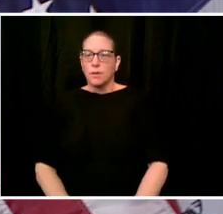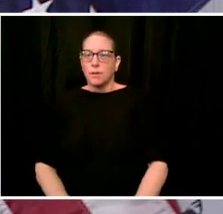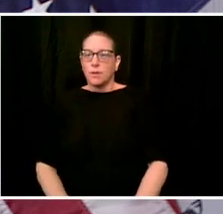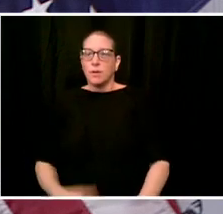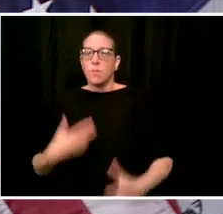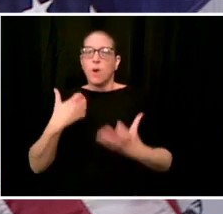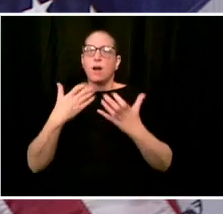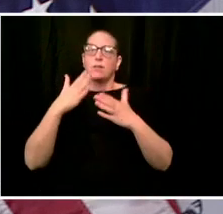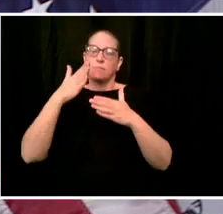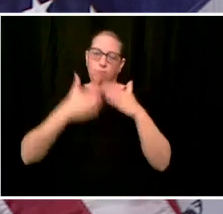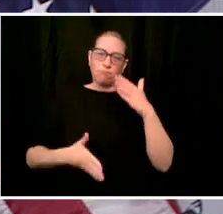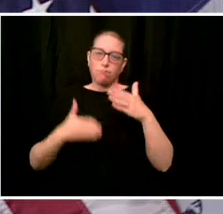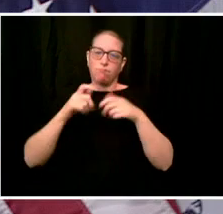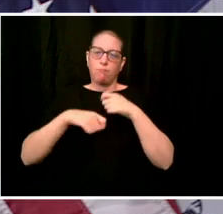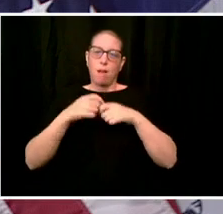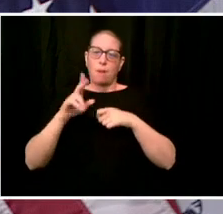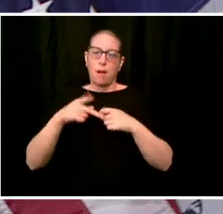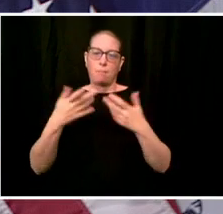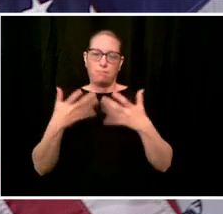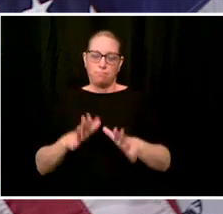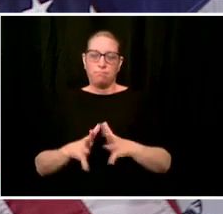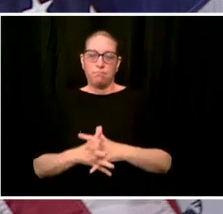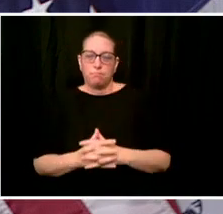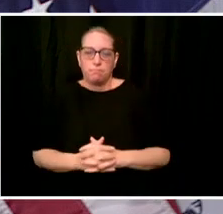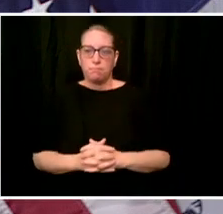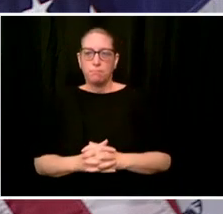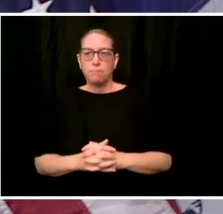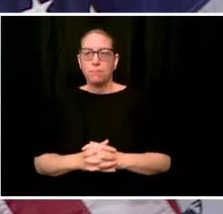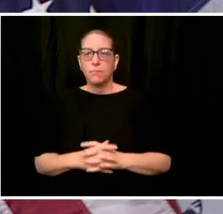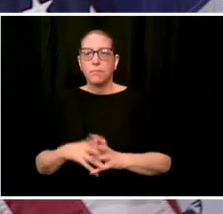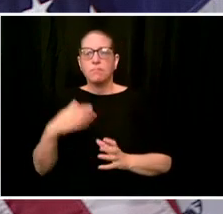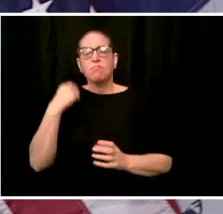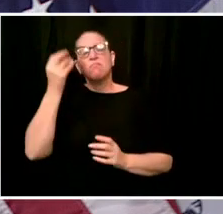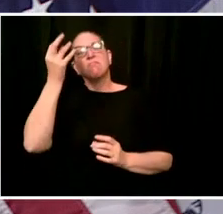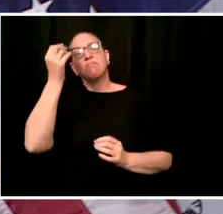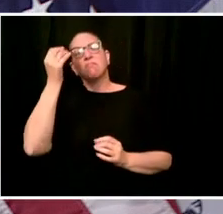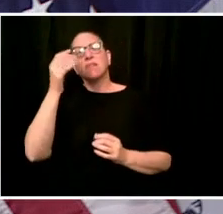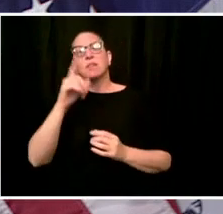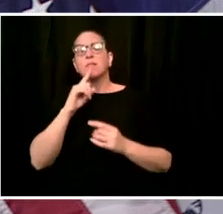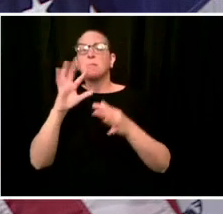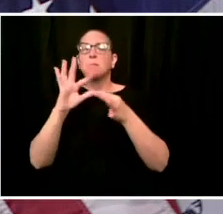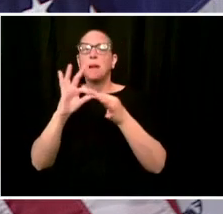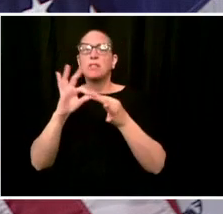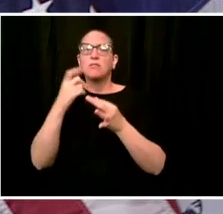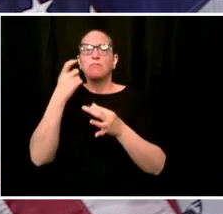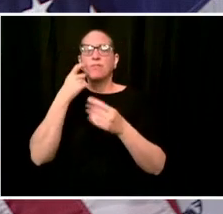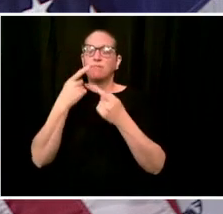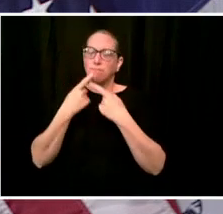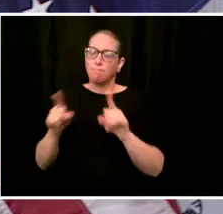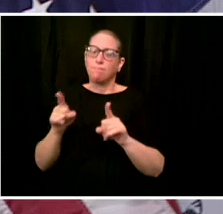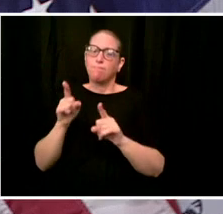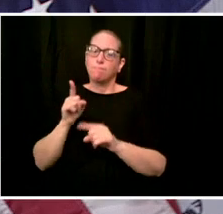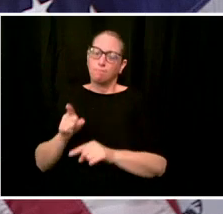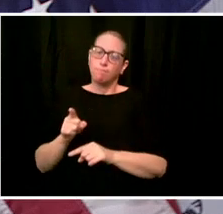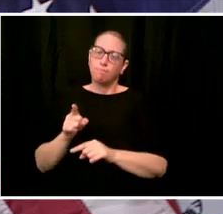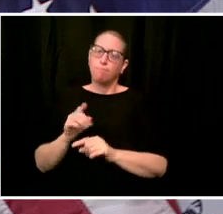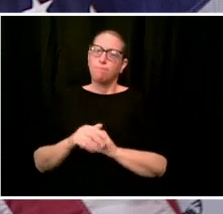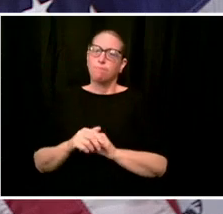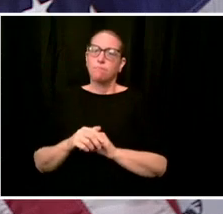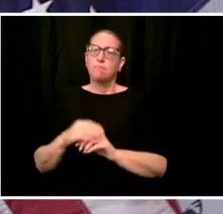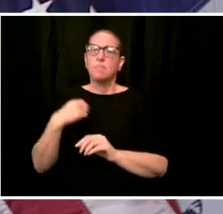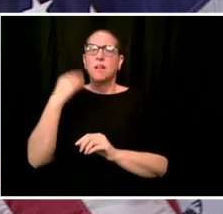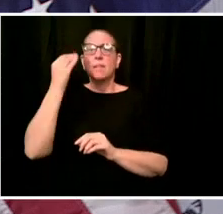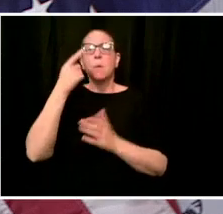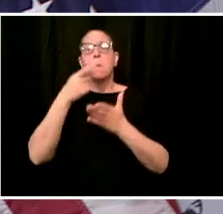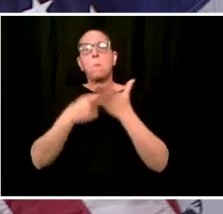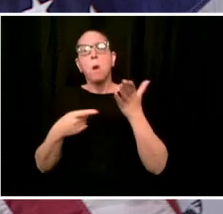say, when you think about what you just heard from Dr. Barbeau, when you think about what we've all been through together, it wouldn't be